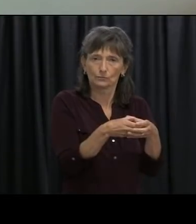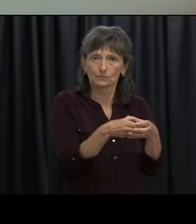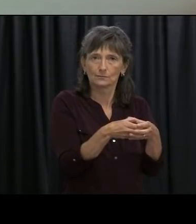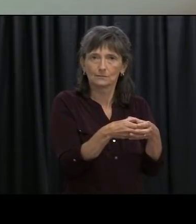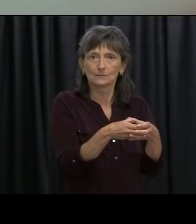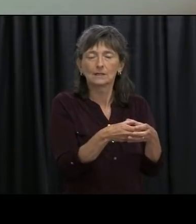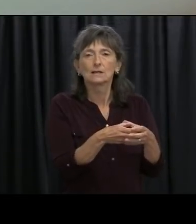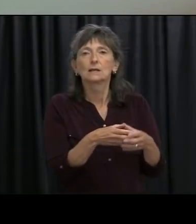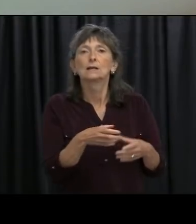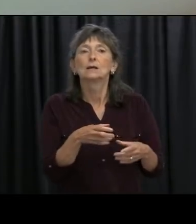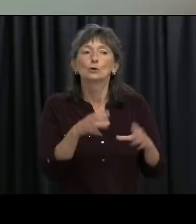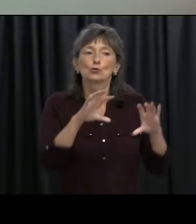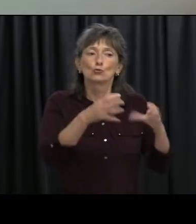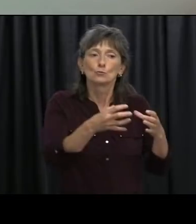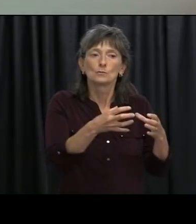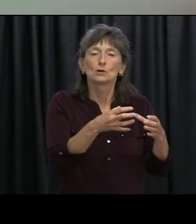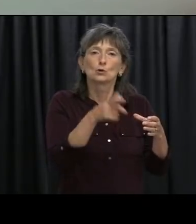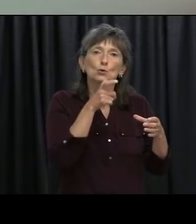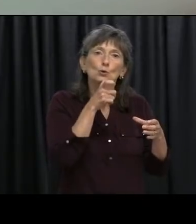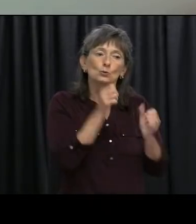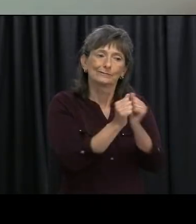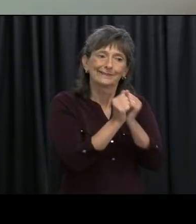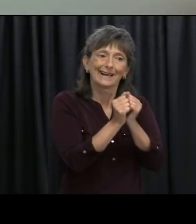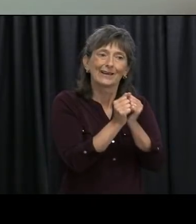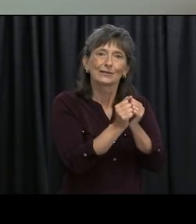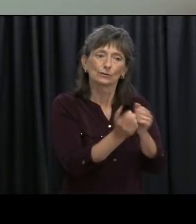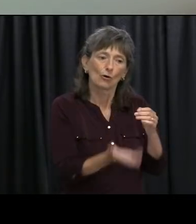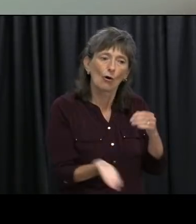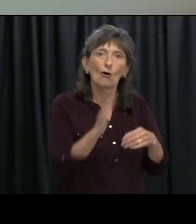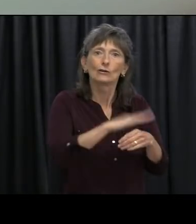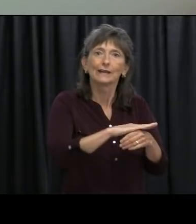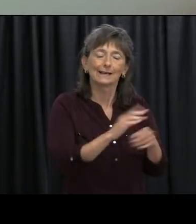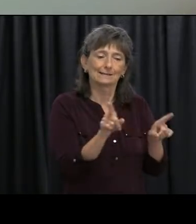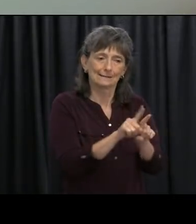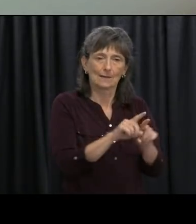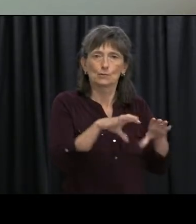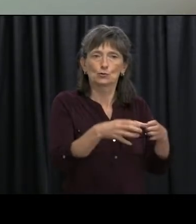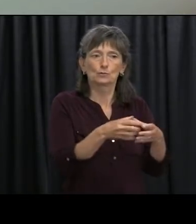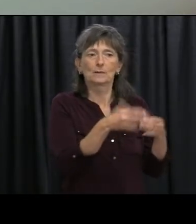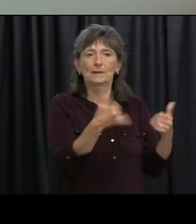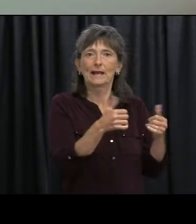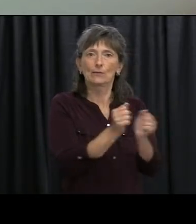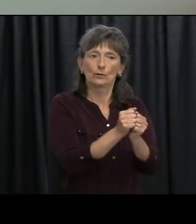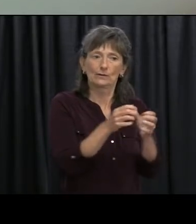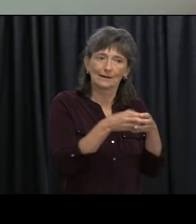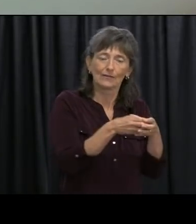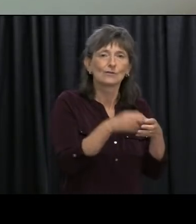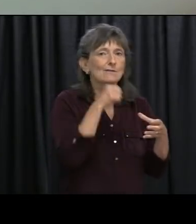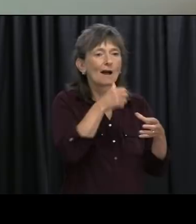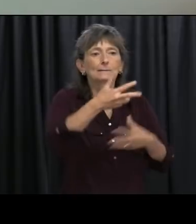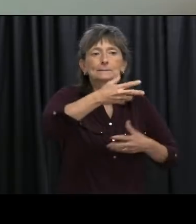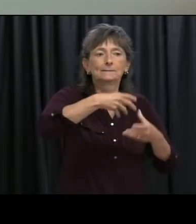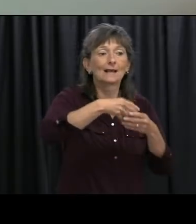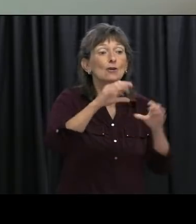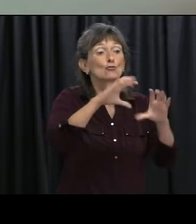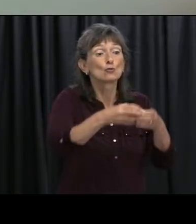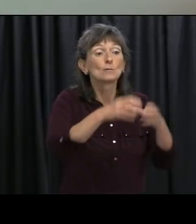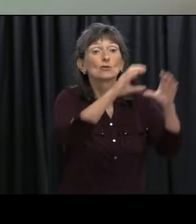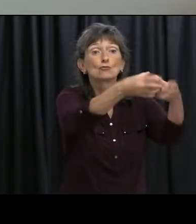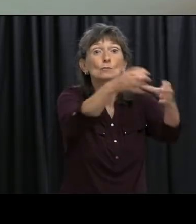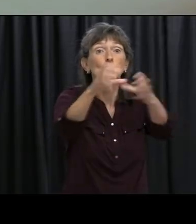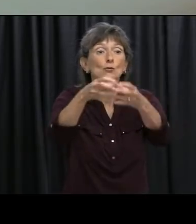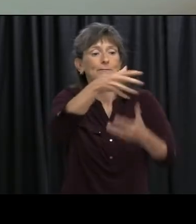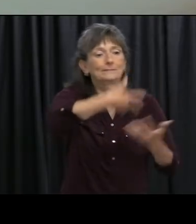to have groups of children who are together for most of the day to continue to play together outside. Whenever you